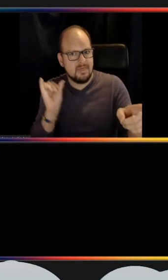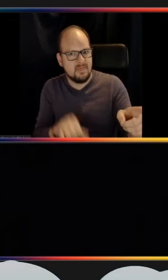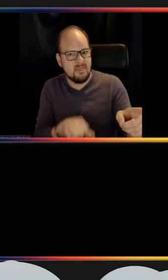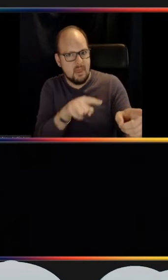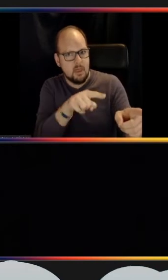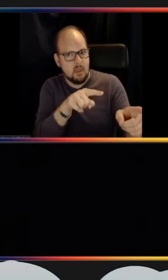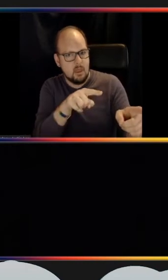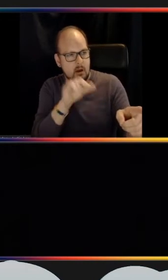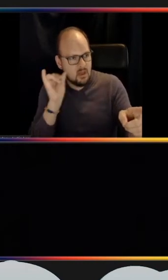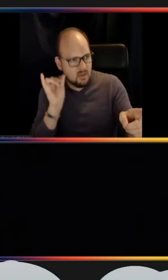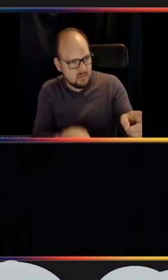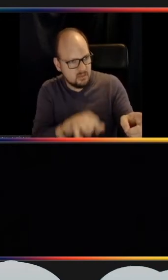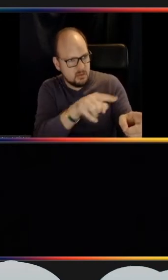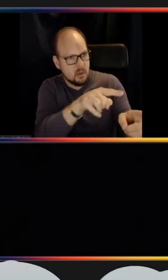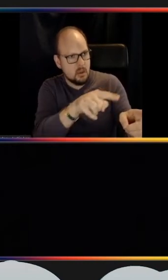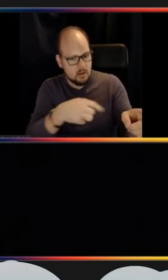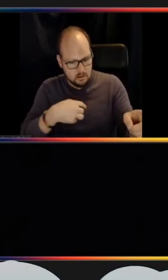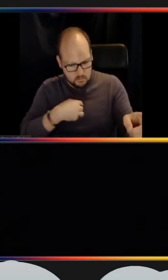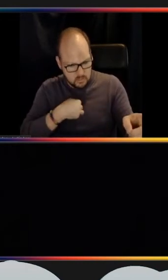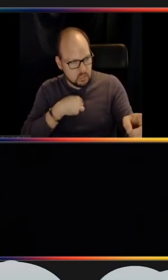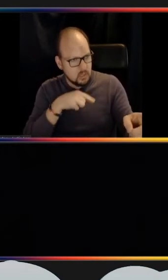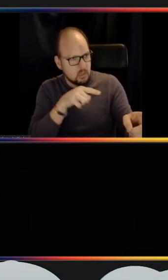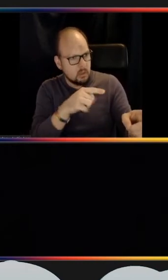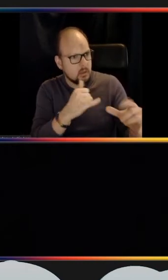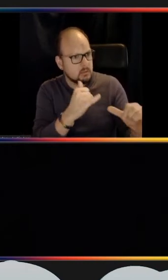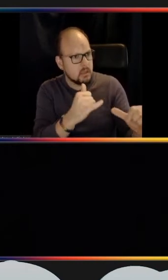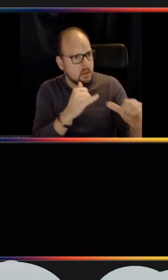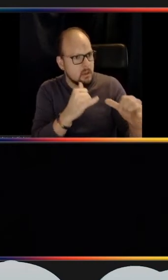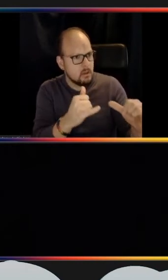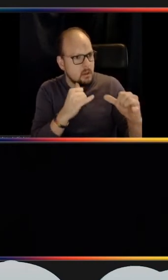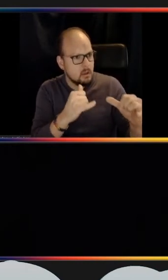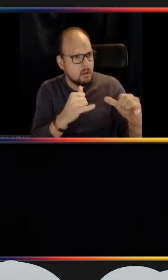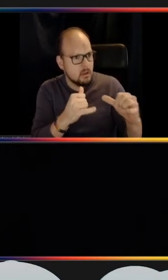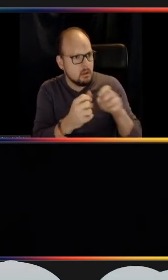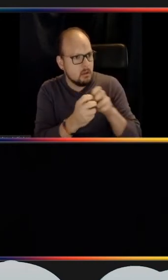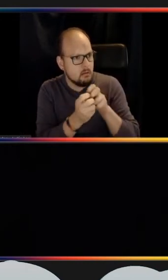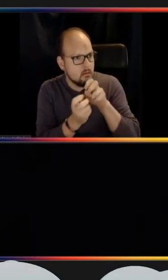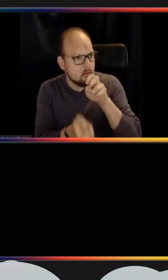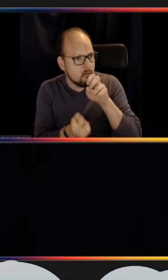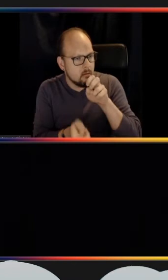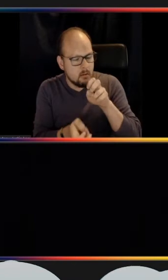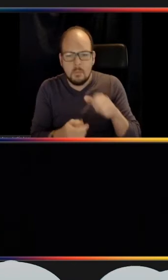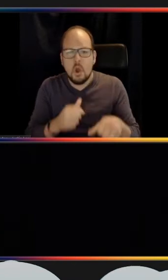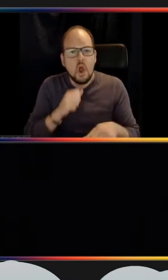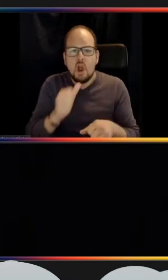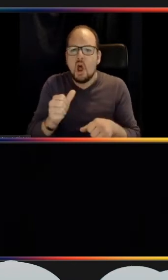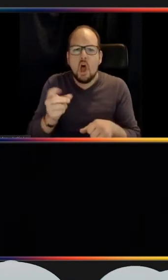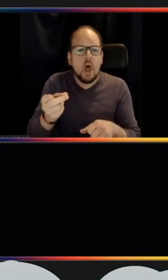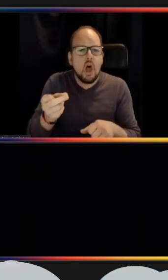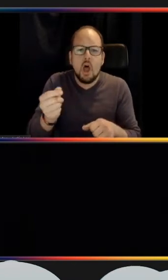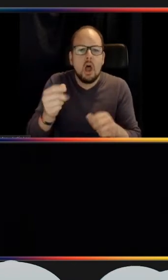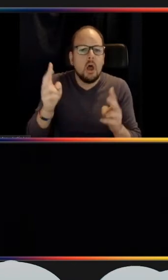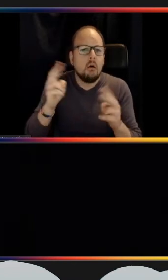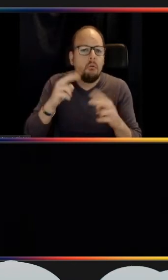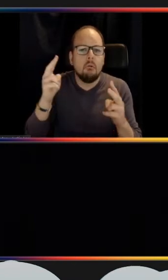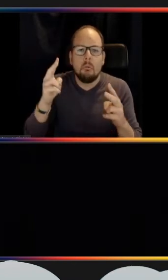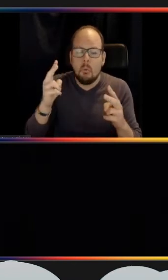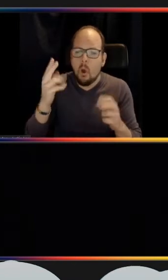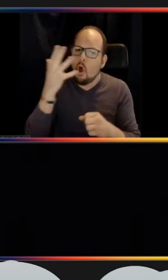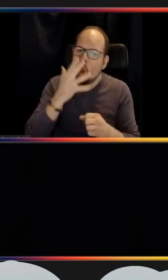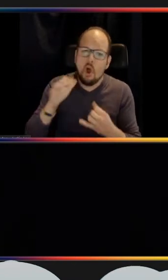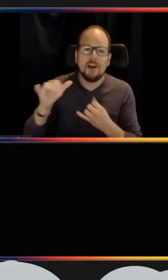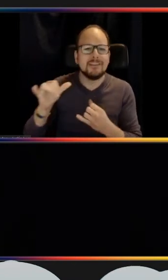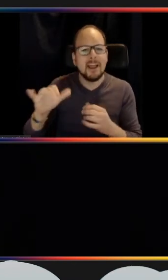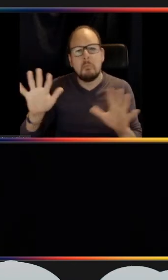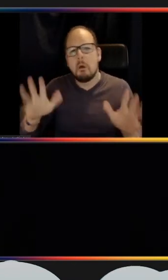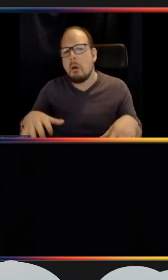they say, oh, like, it's me on TV, because this wasn't just like somebody that happened to look like me or a family that happened to look like me, but